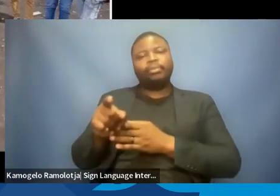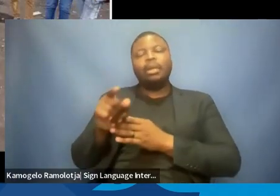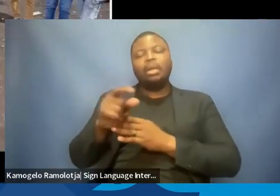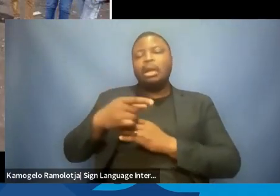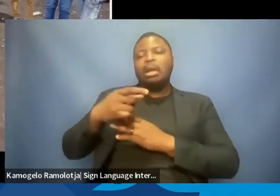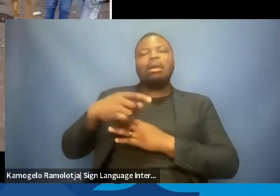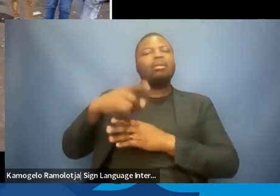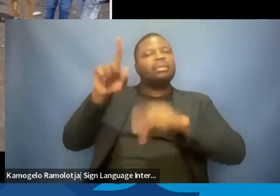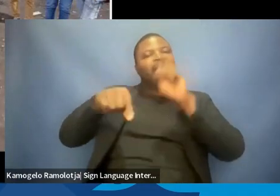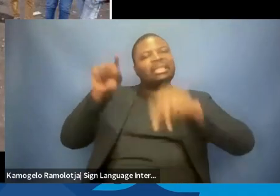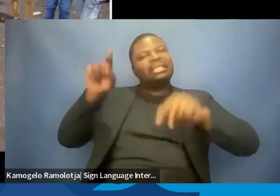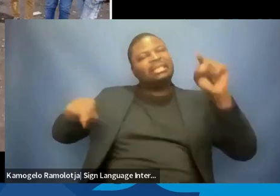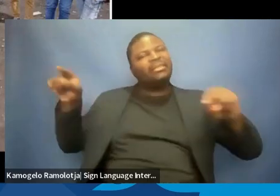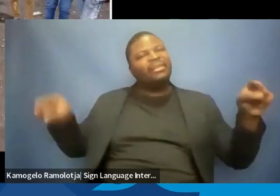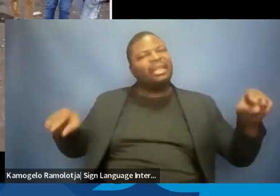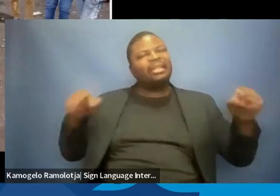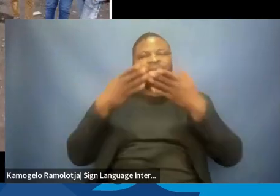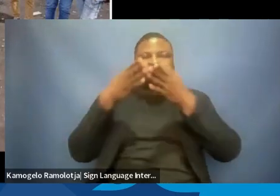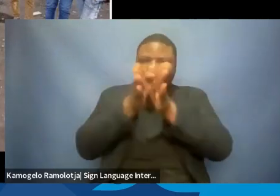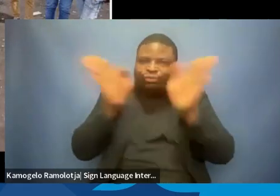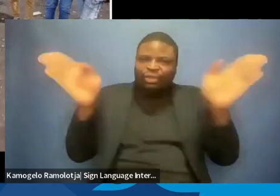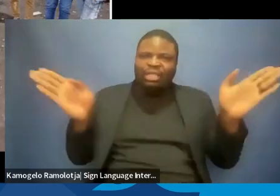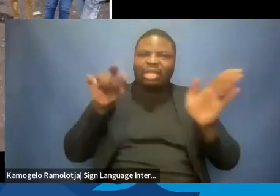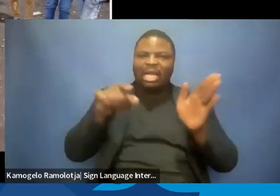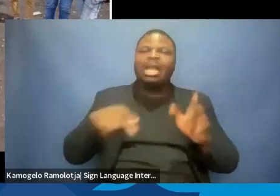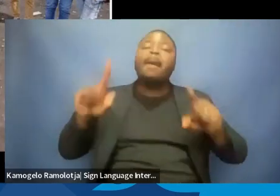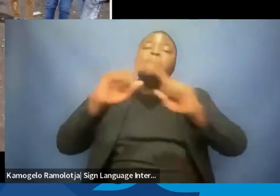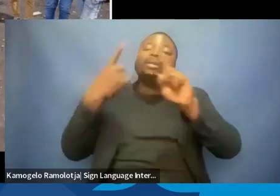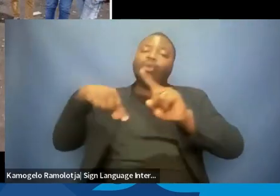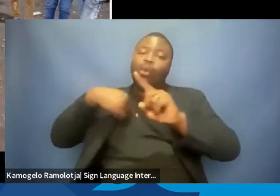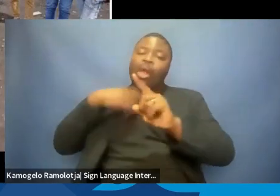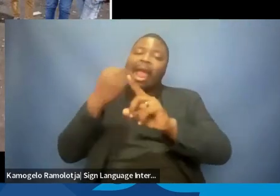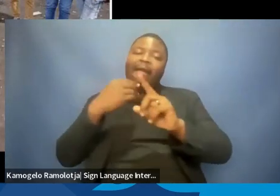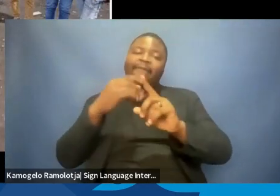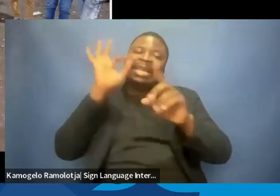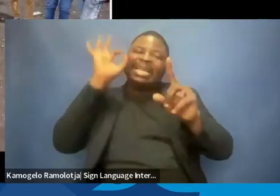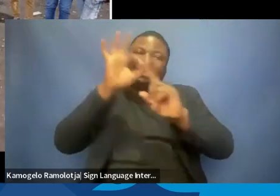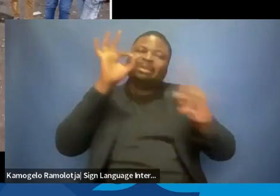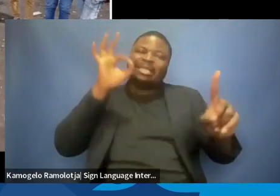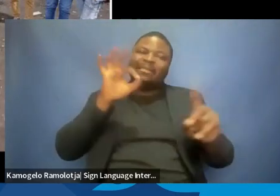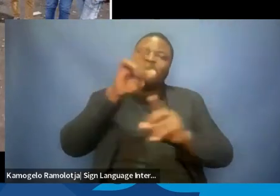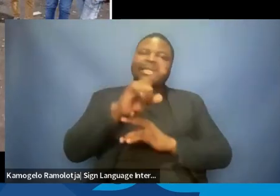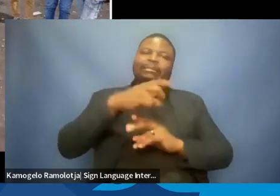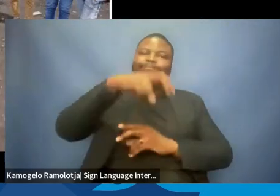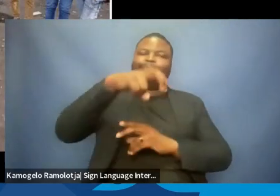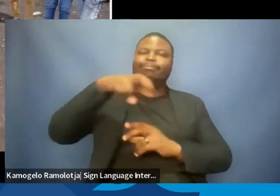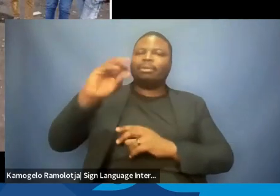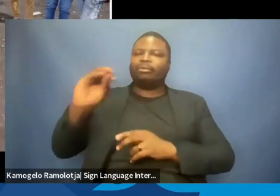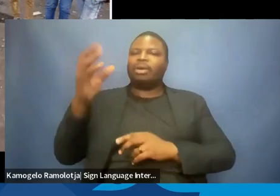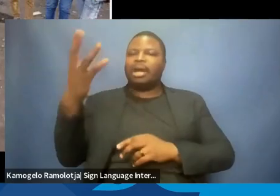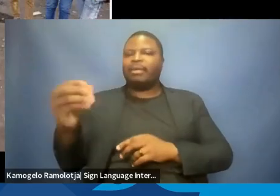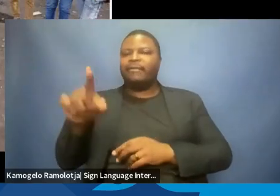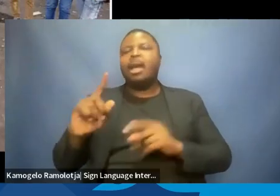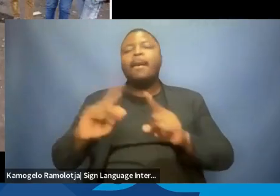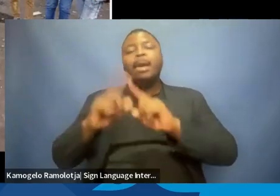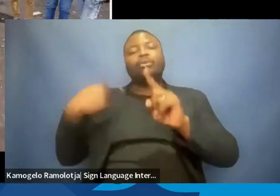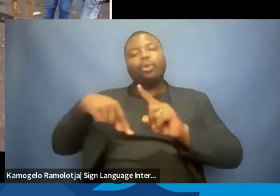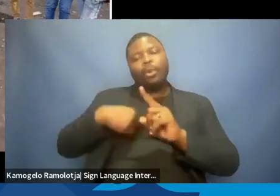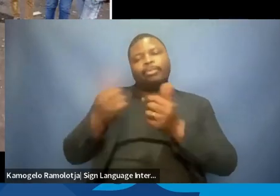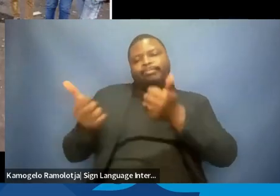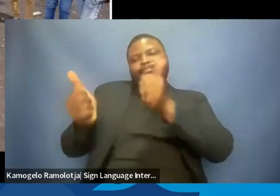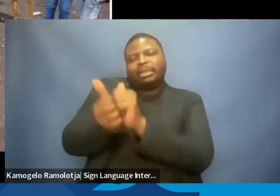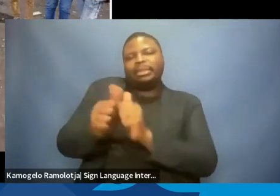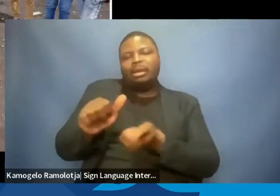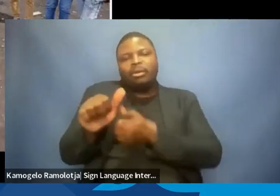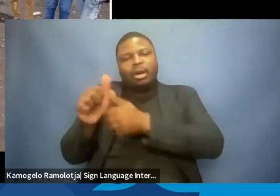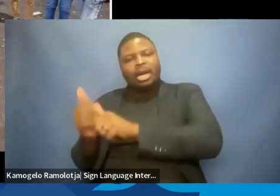outreach, and it is also one of our major key performance indicators. Our outreaches are divided into universal outreach